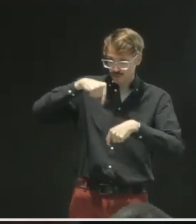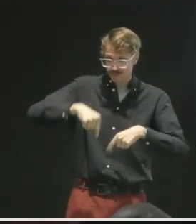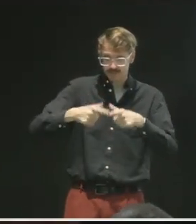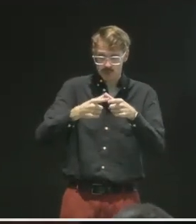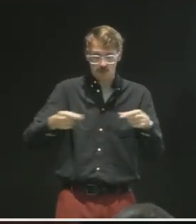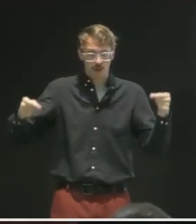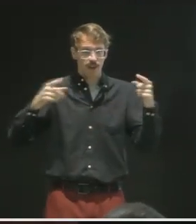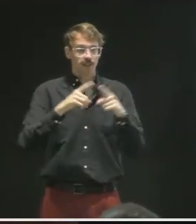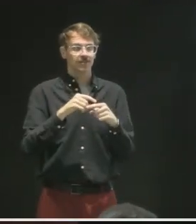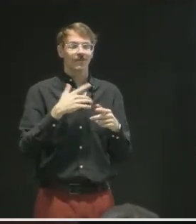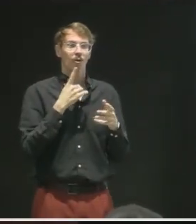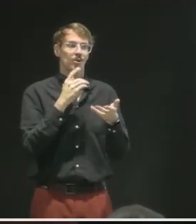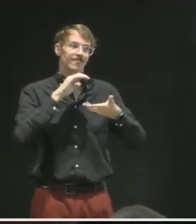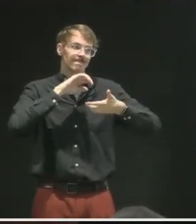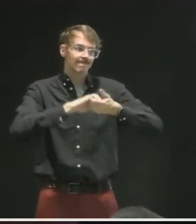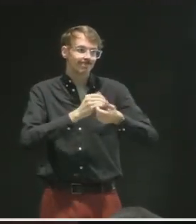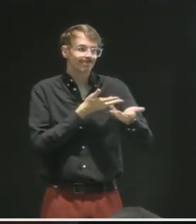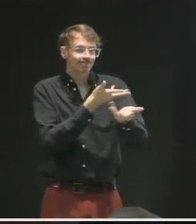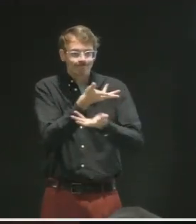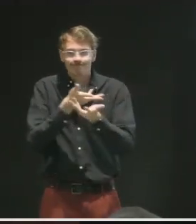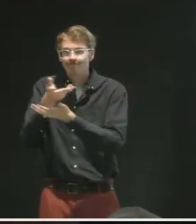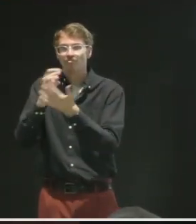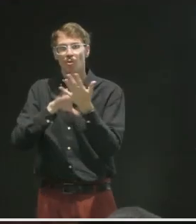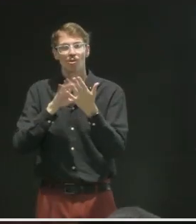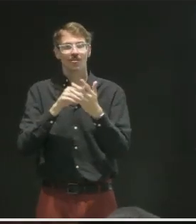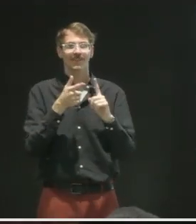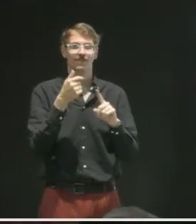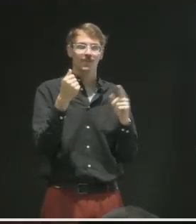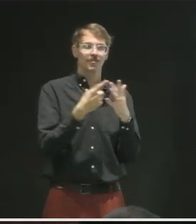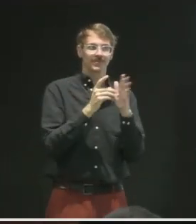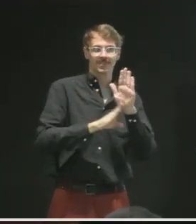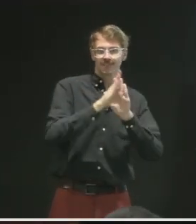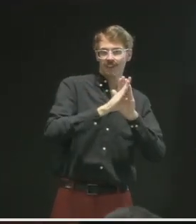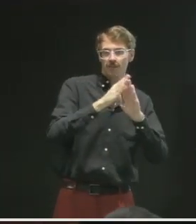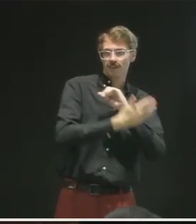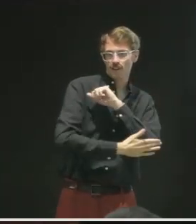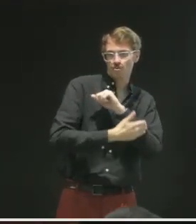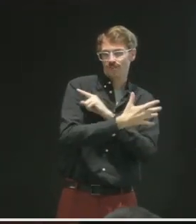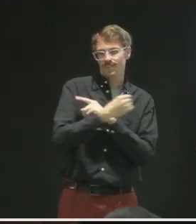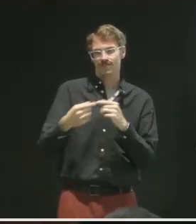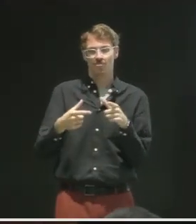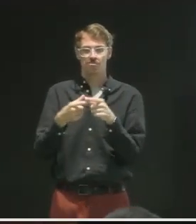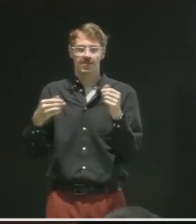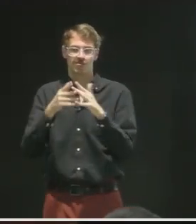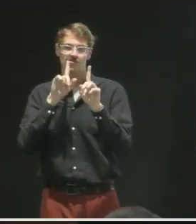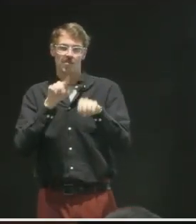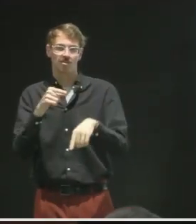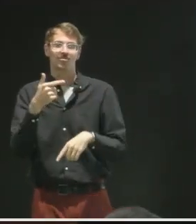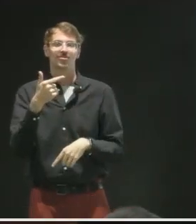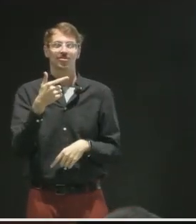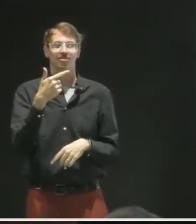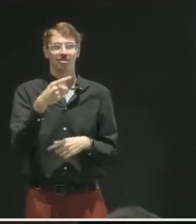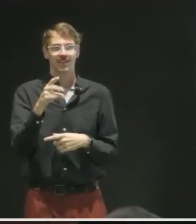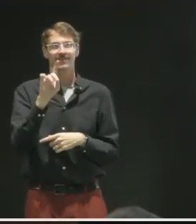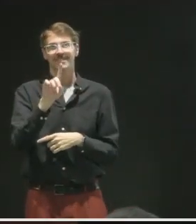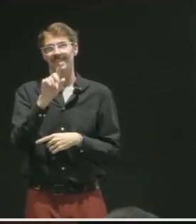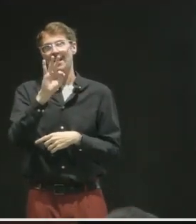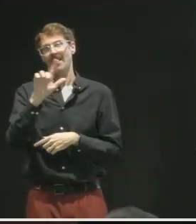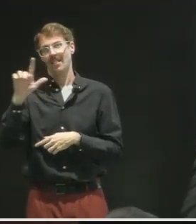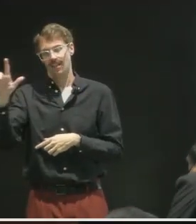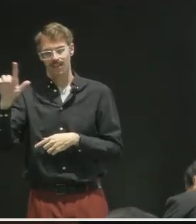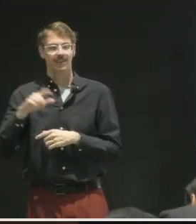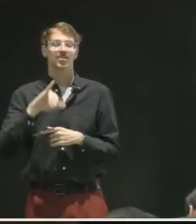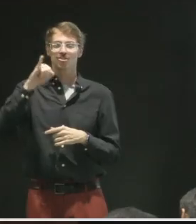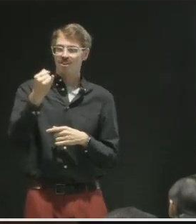mutual learning between developing countries and Japan on gender responsive DLL. So each country is supposed